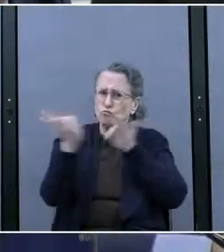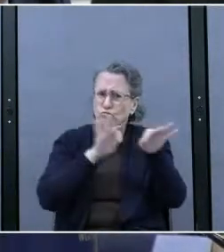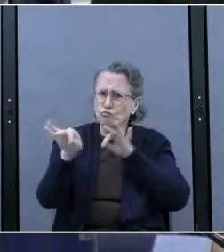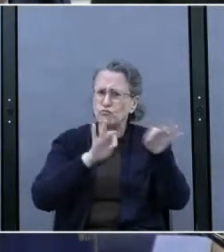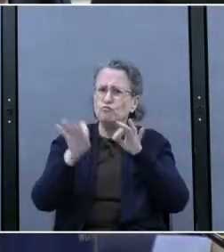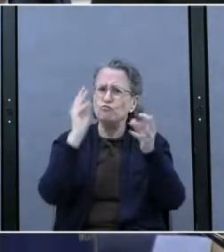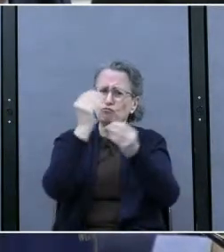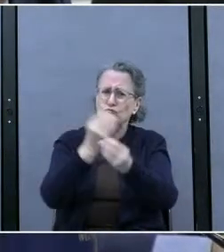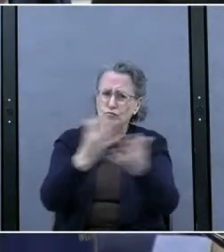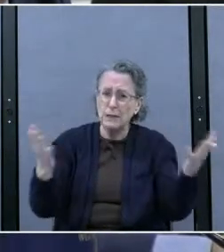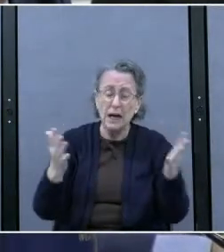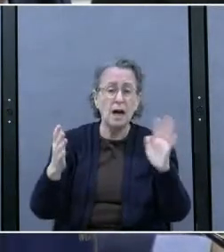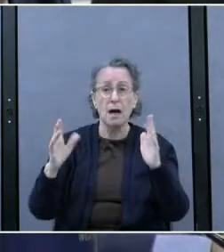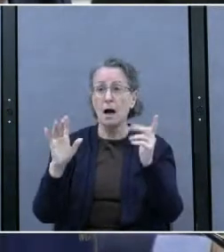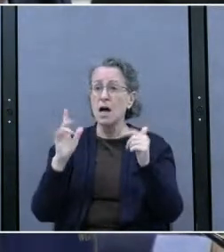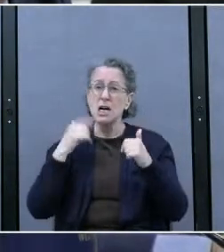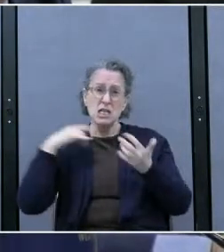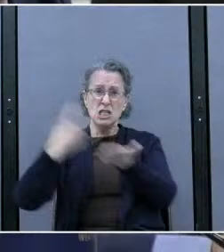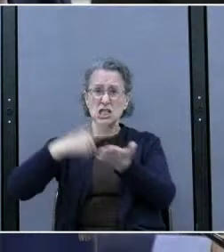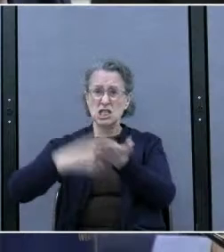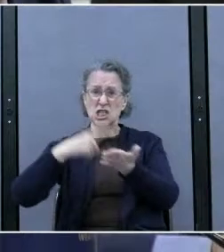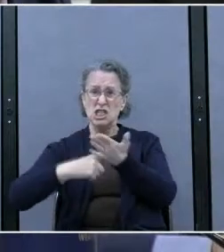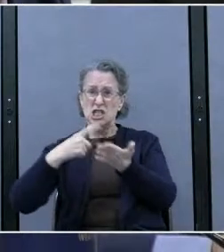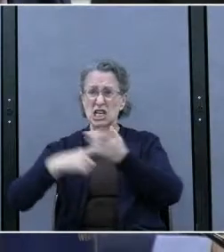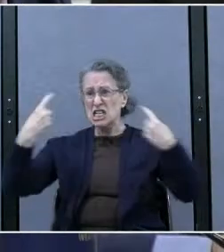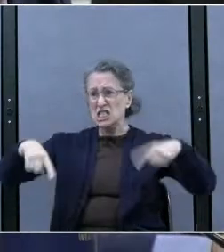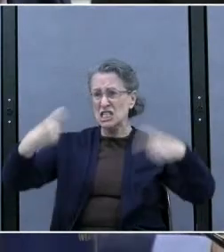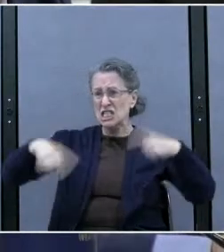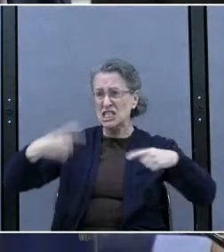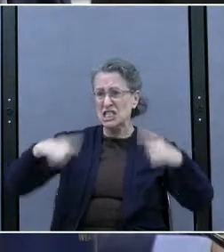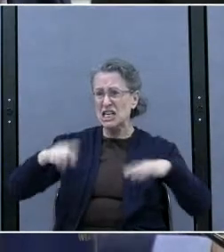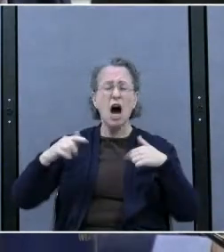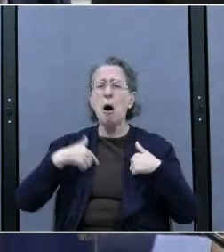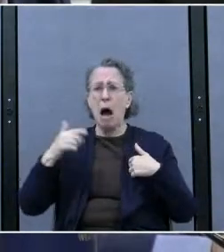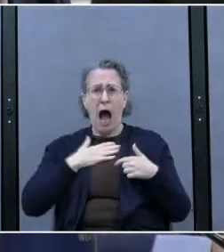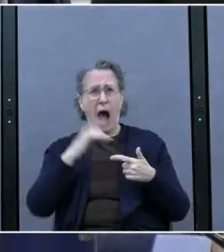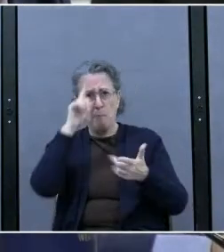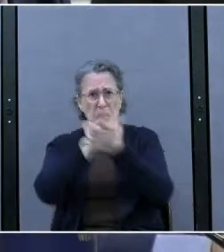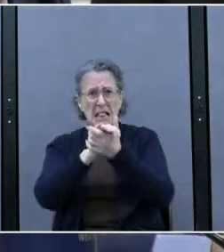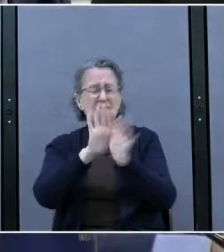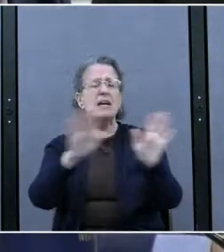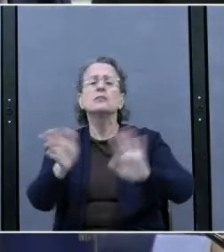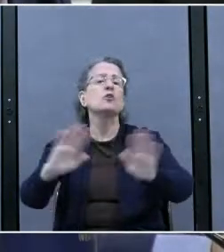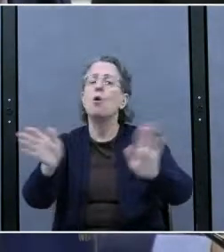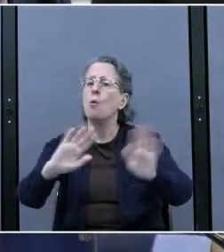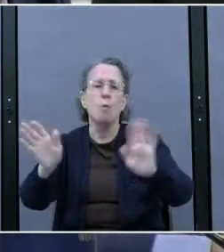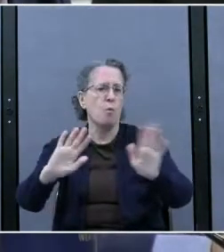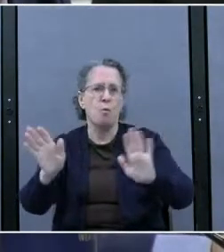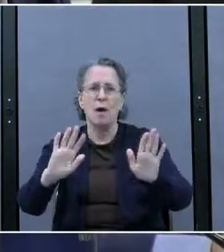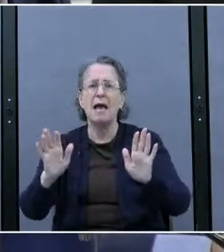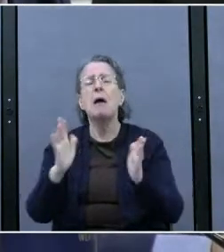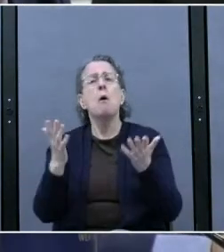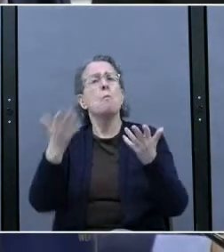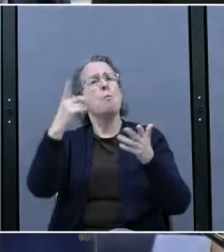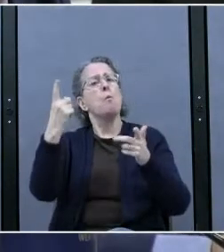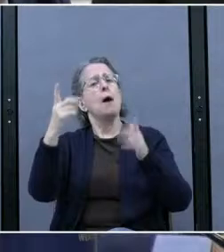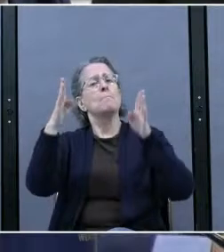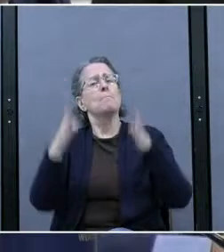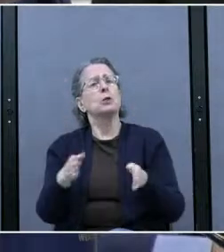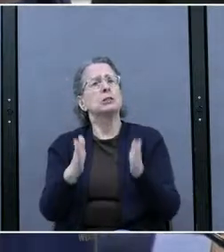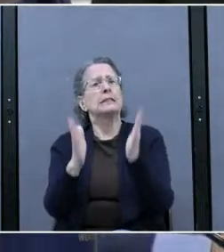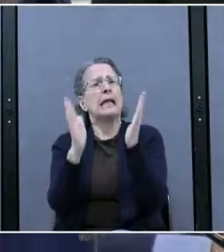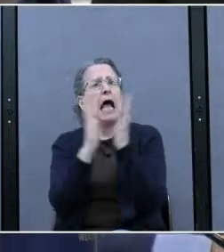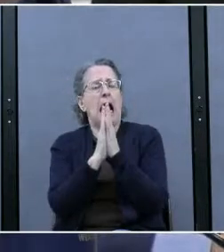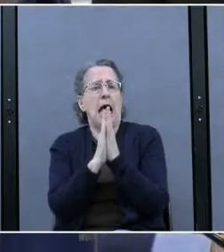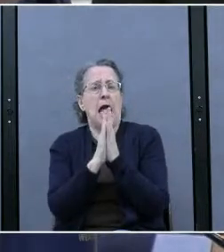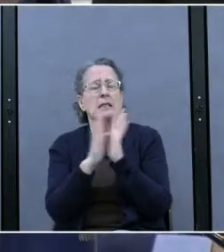had asked a couple of people, where's the line? And somebody said, does it end in a question mark? I think